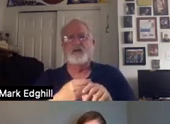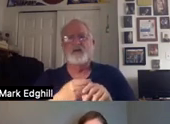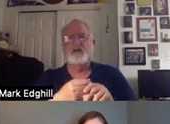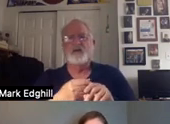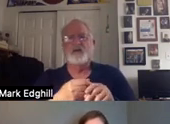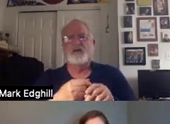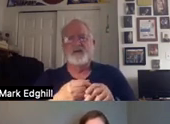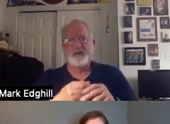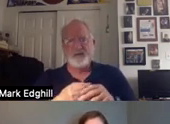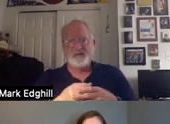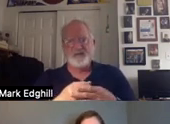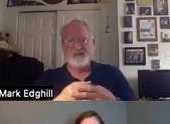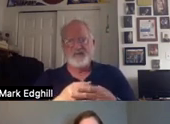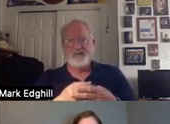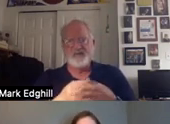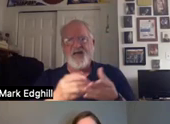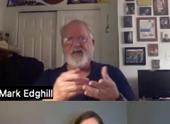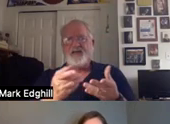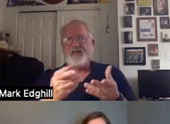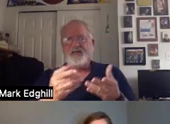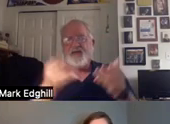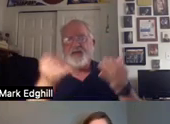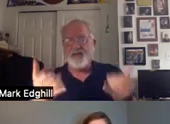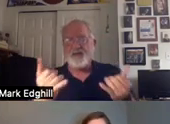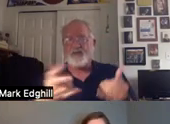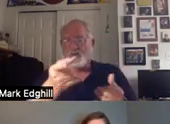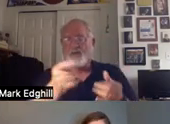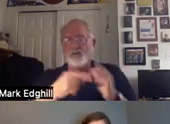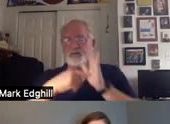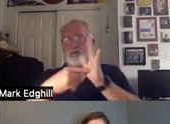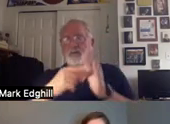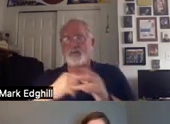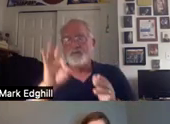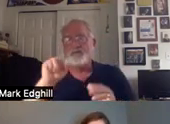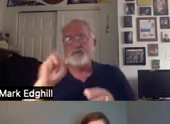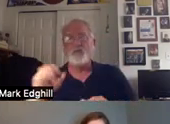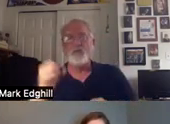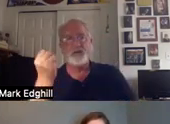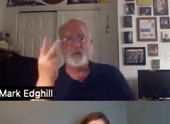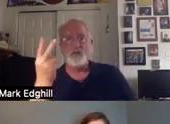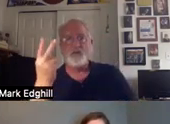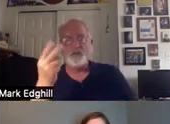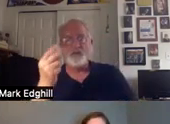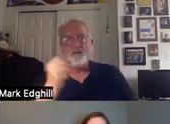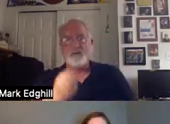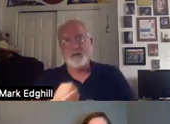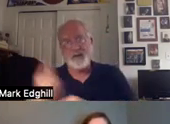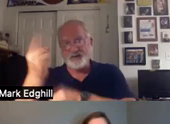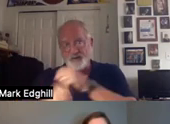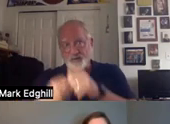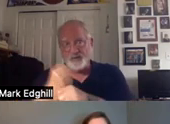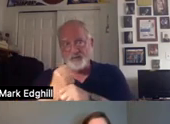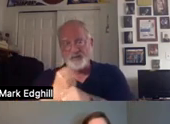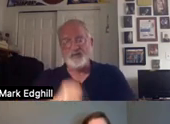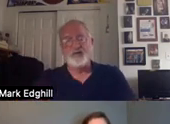a month. They have different displays. Yeah, they're going to show it through February 12th. And this one they're going to